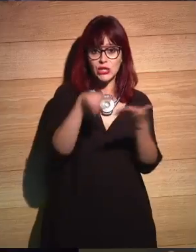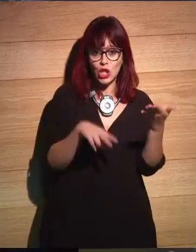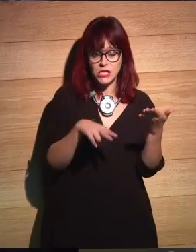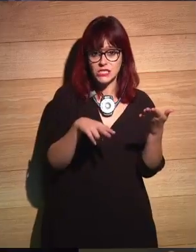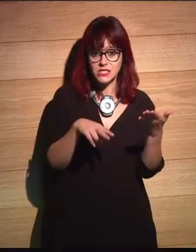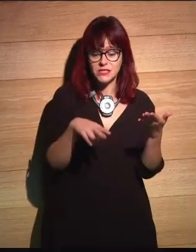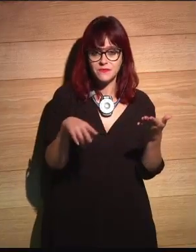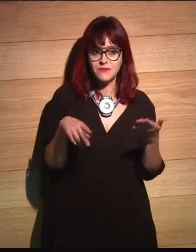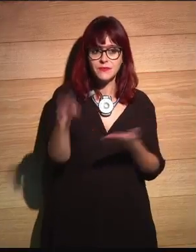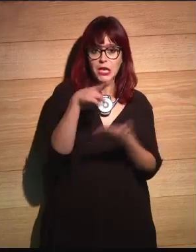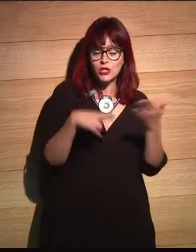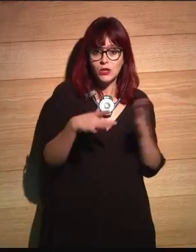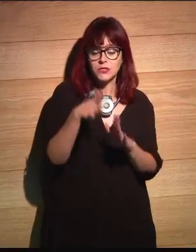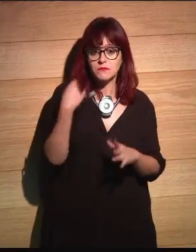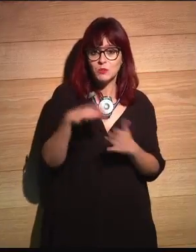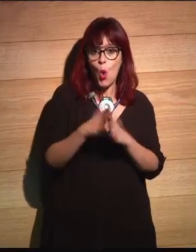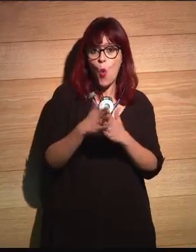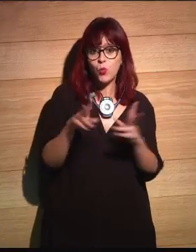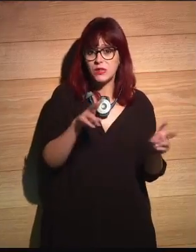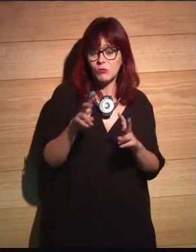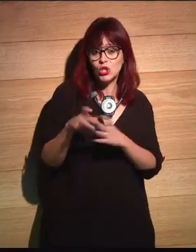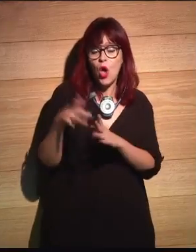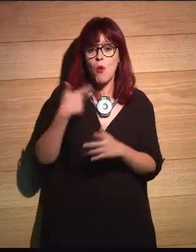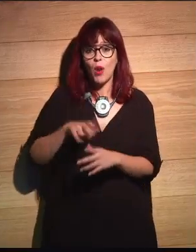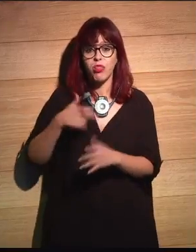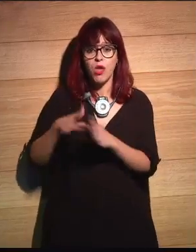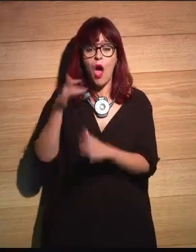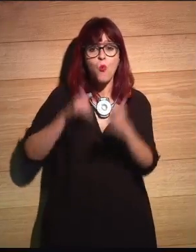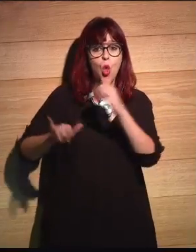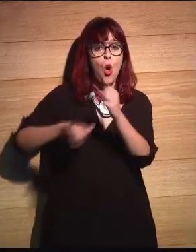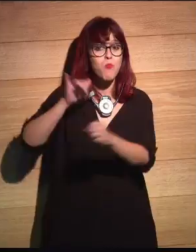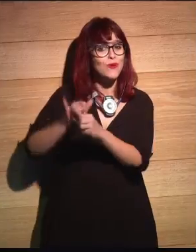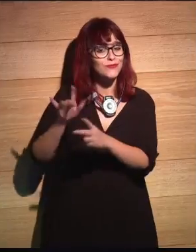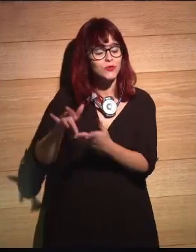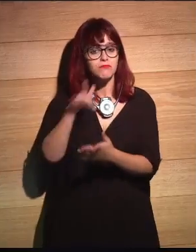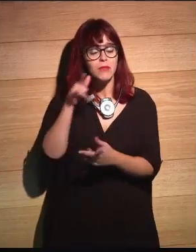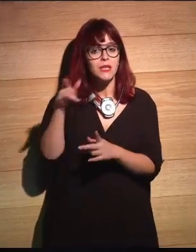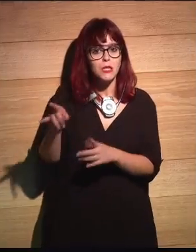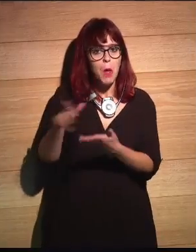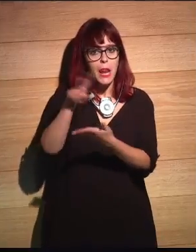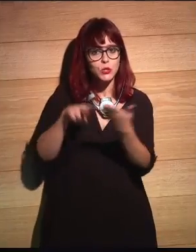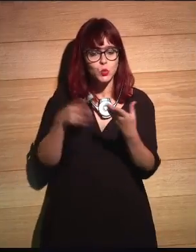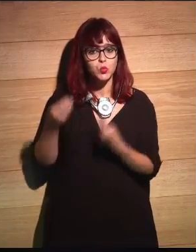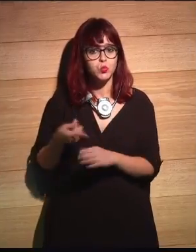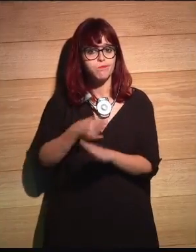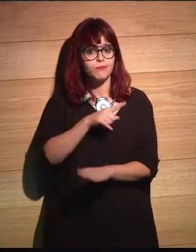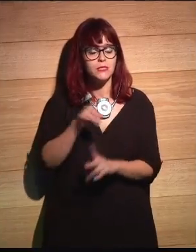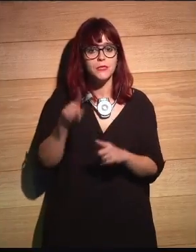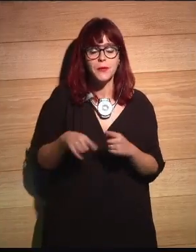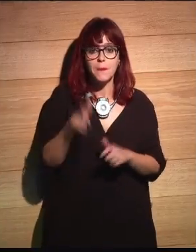latest crime novel at the airport, but we have a surprisingly big number of, or huge number of